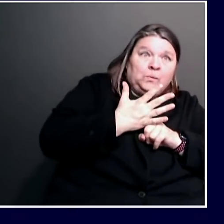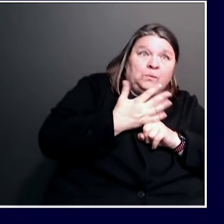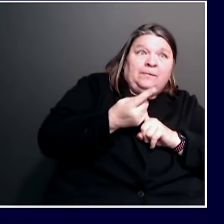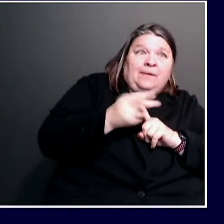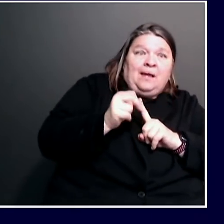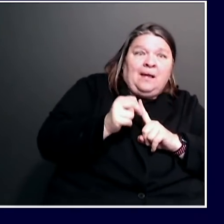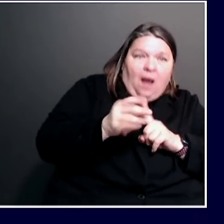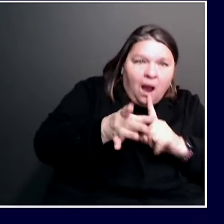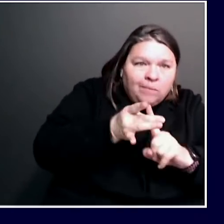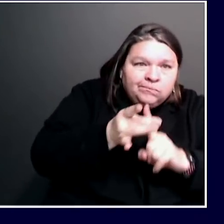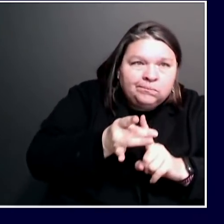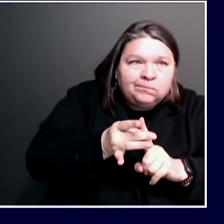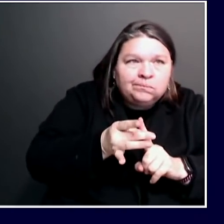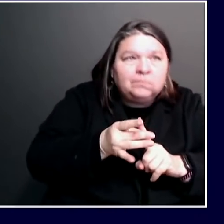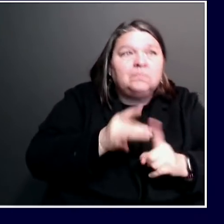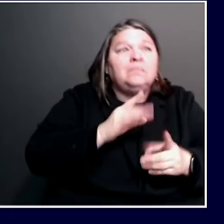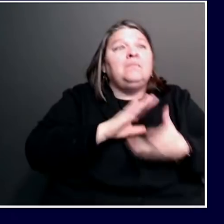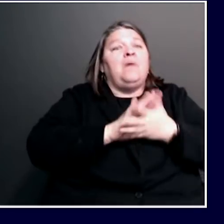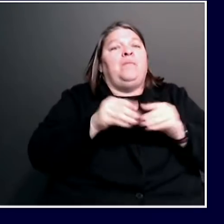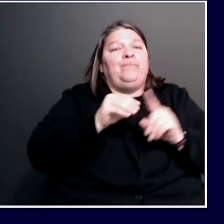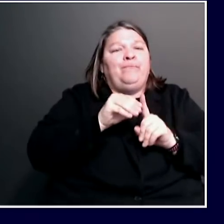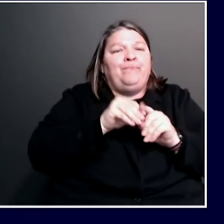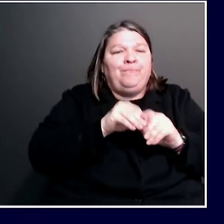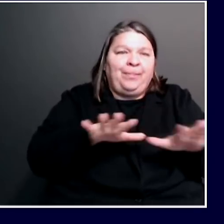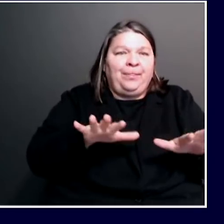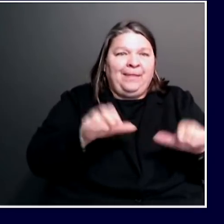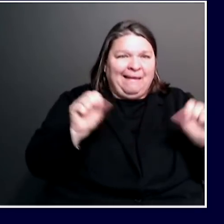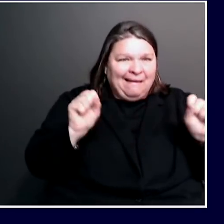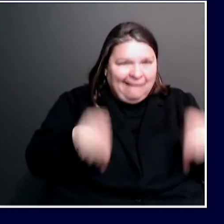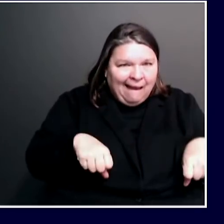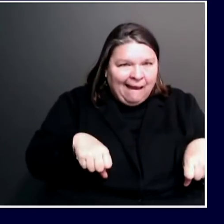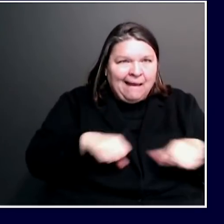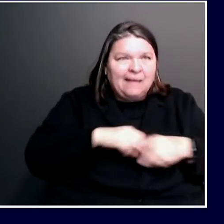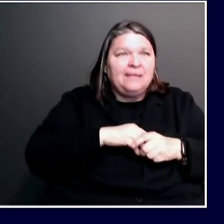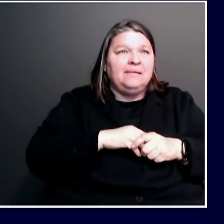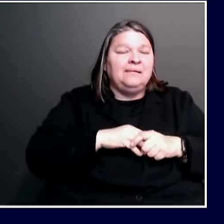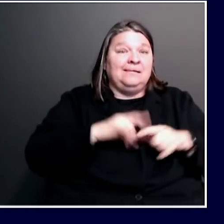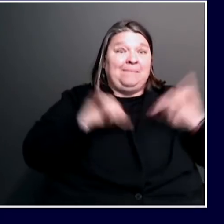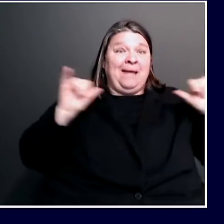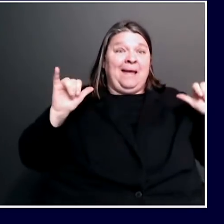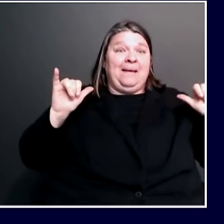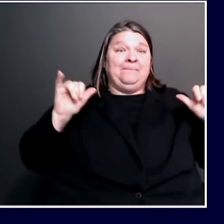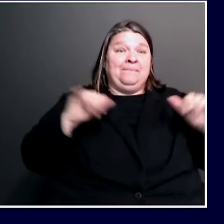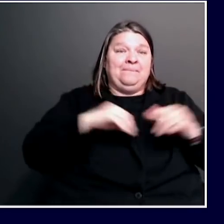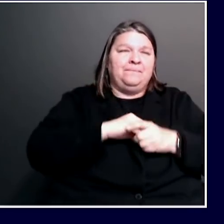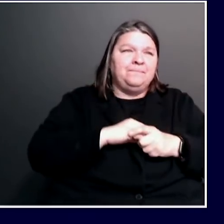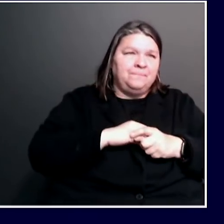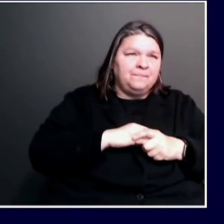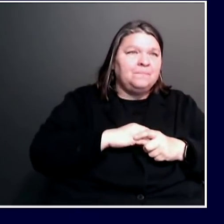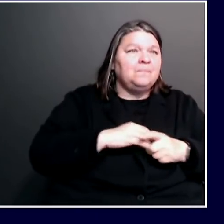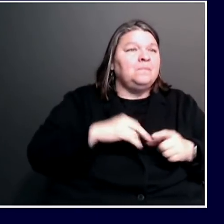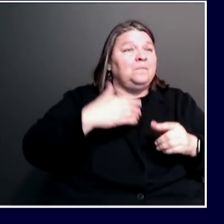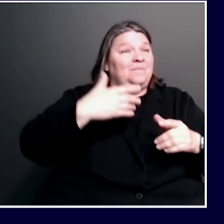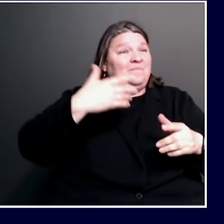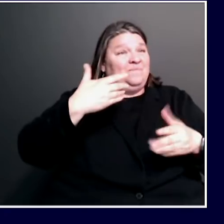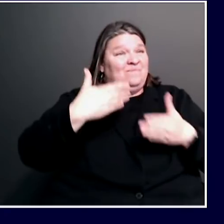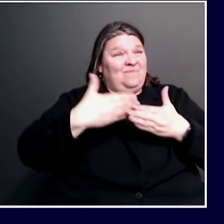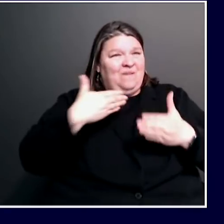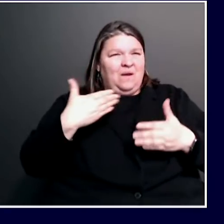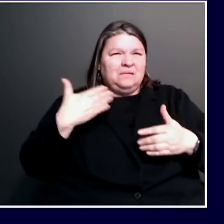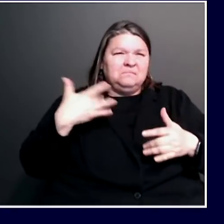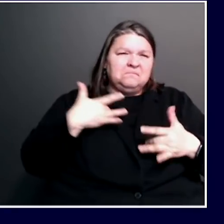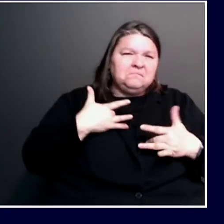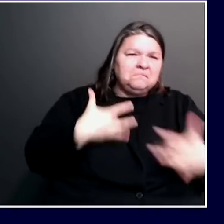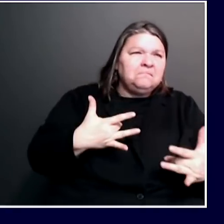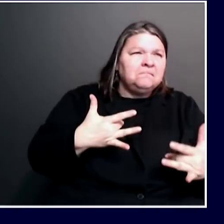start infecting other people. Before Omicron, it took about 3 to 4 days between when you were